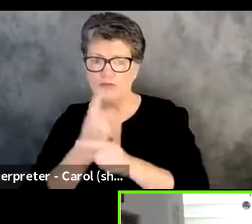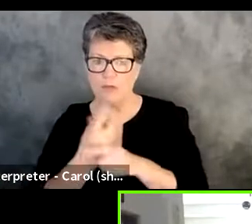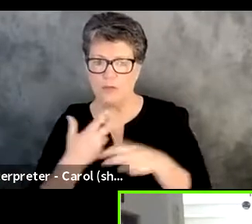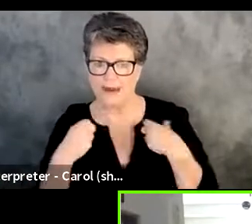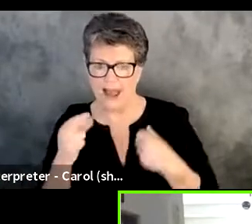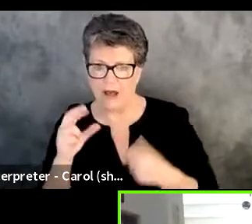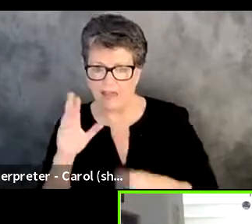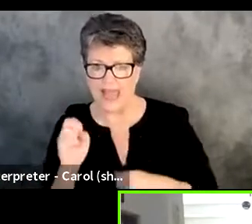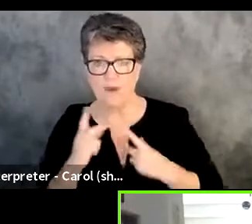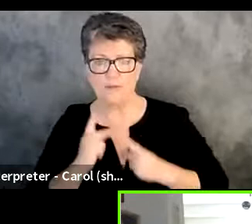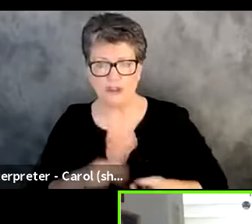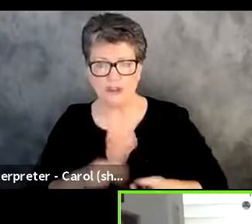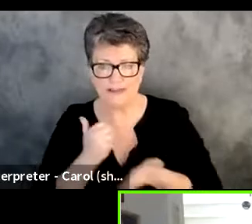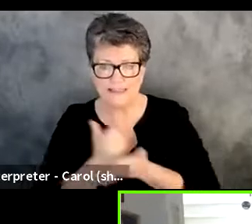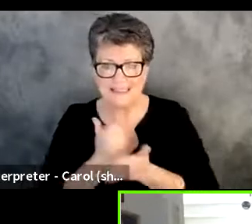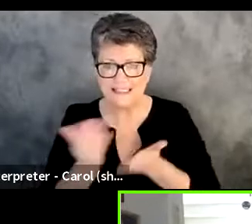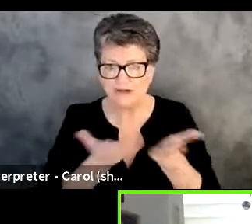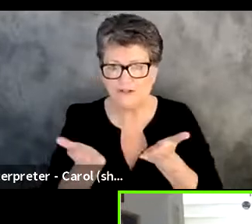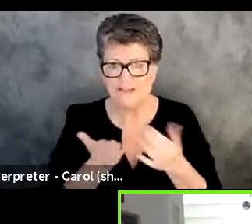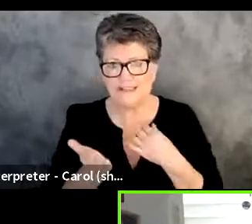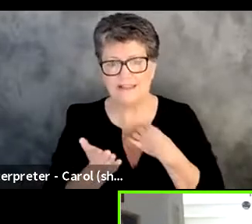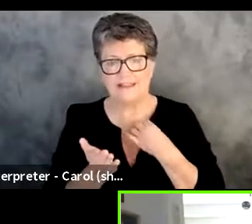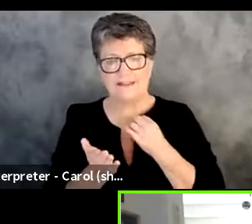and personal assistance services on and on.